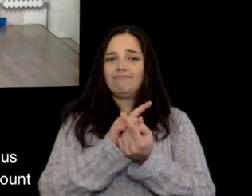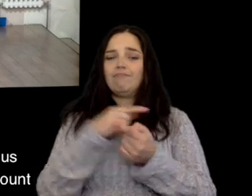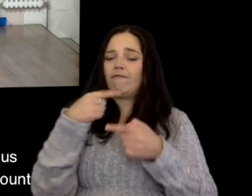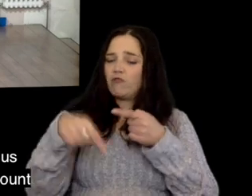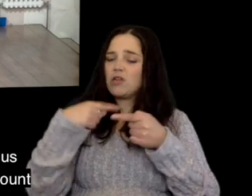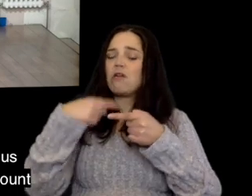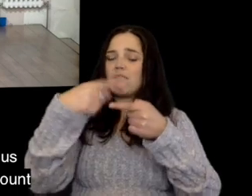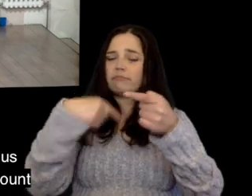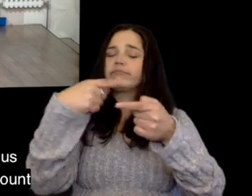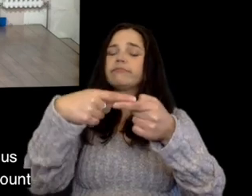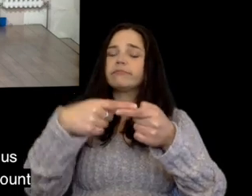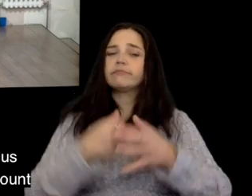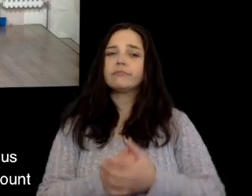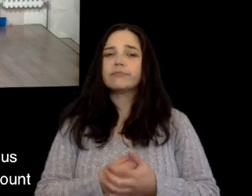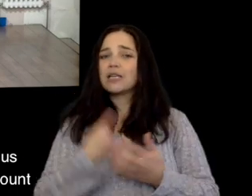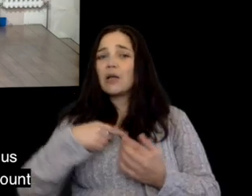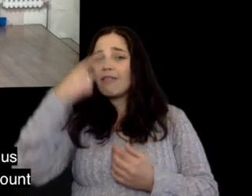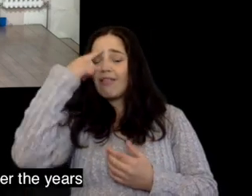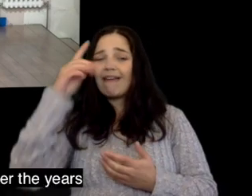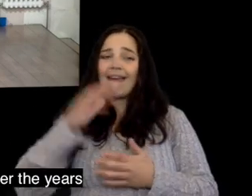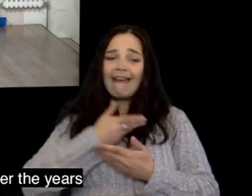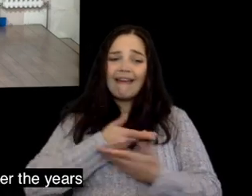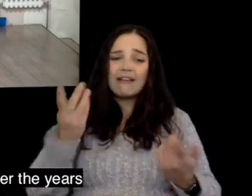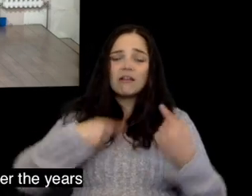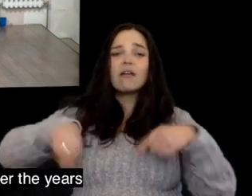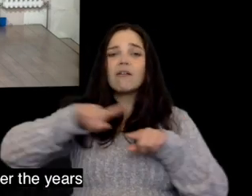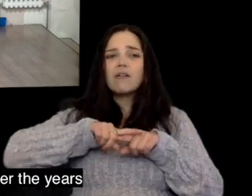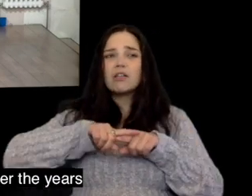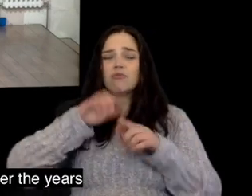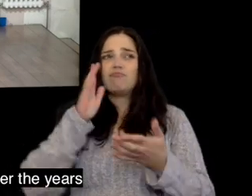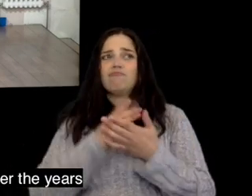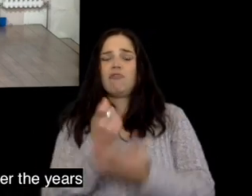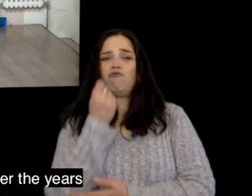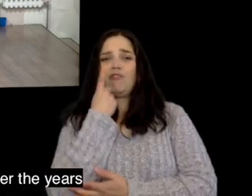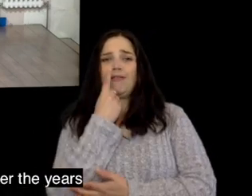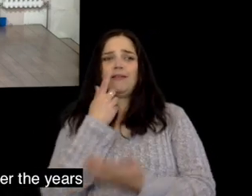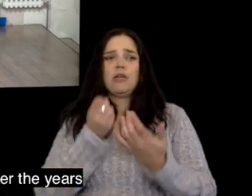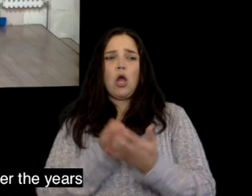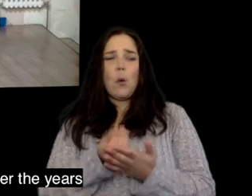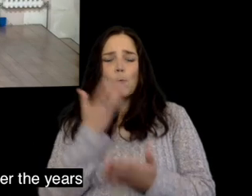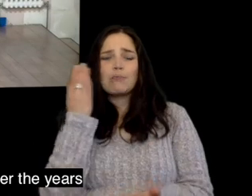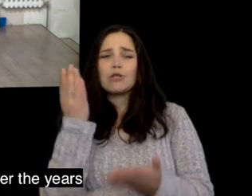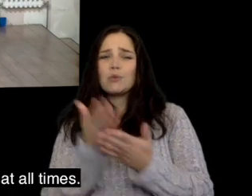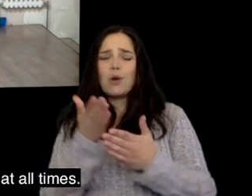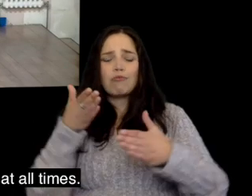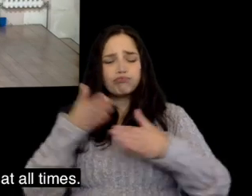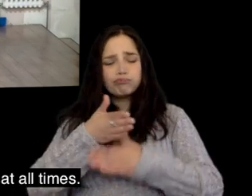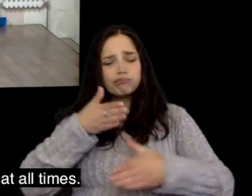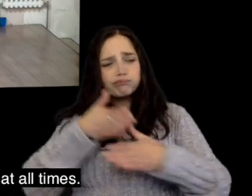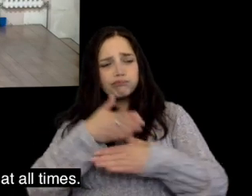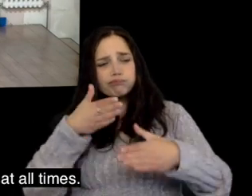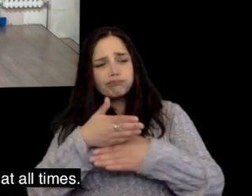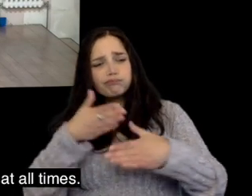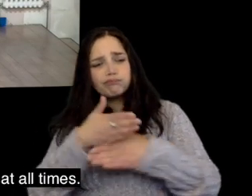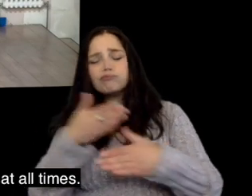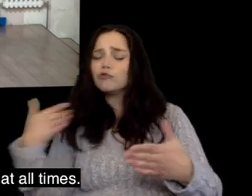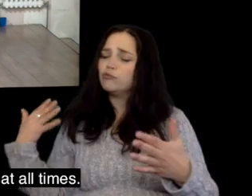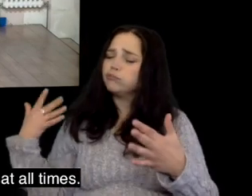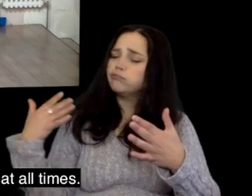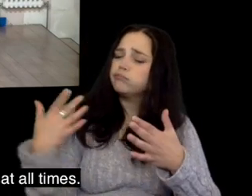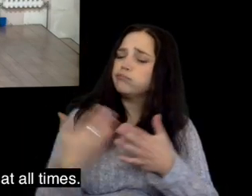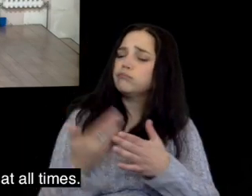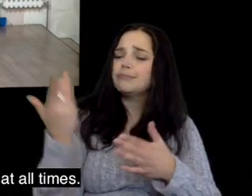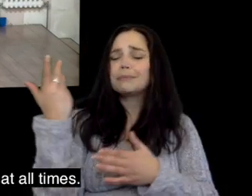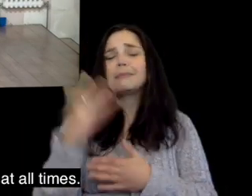meeting each year. I don't think any of us would realise the amount of work that he has put in over the